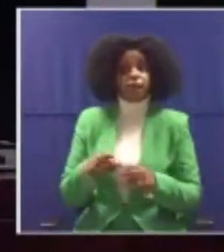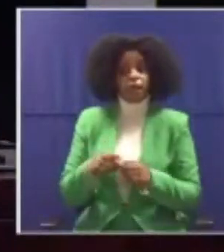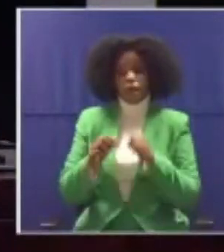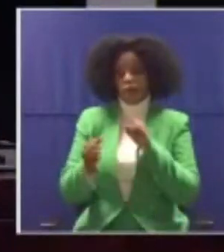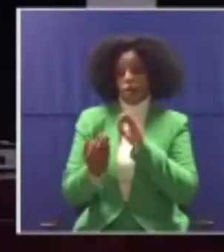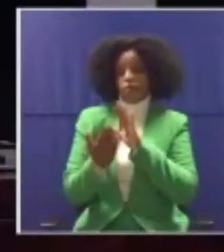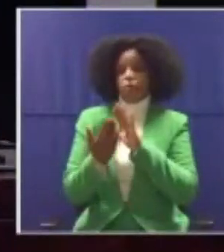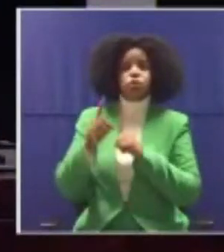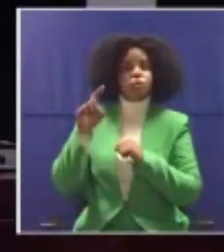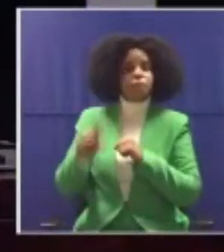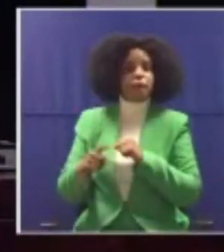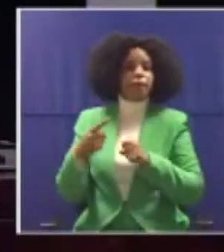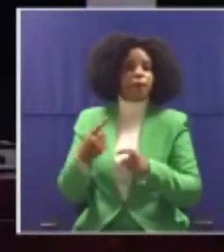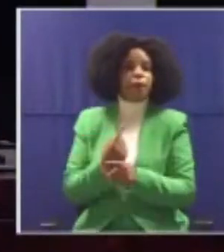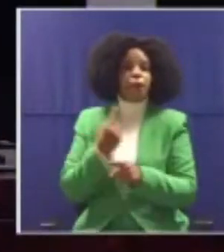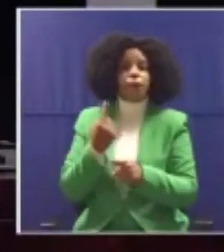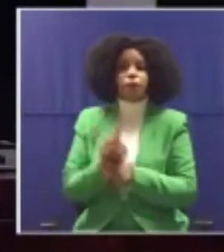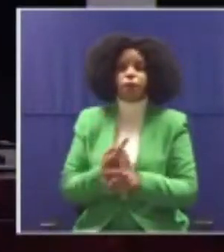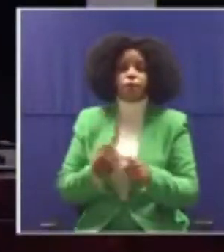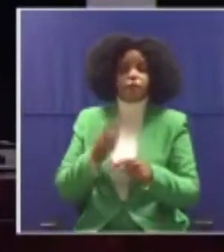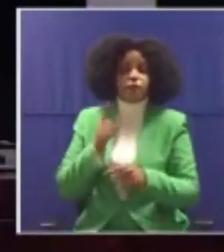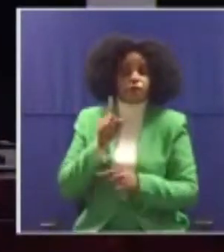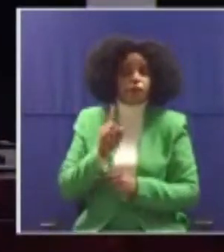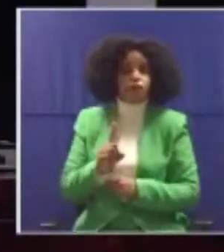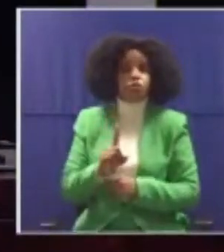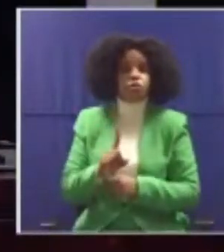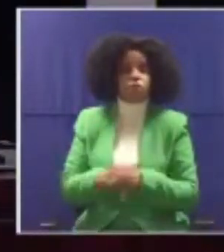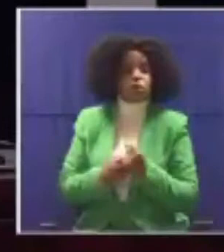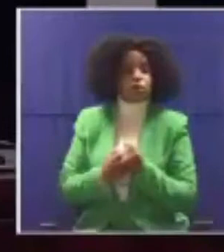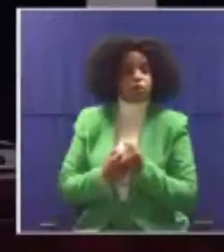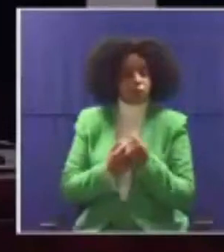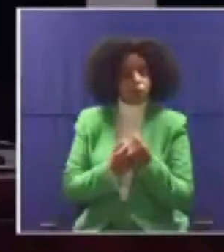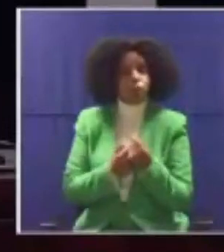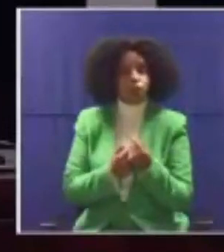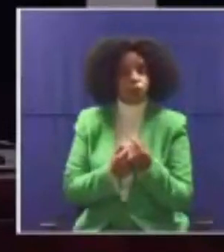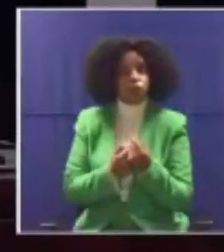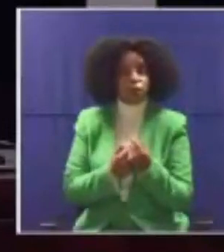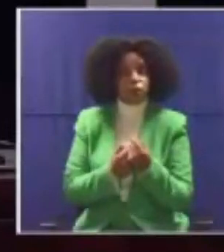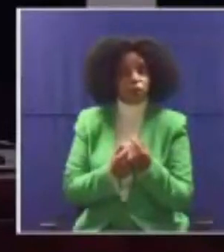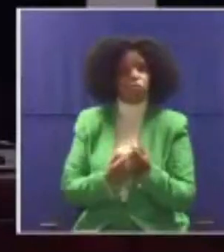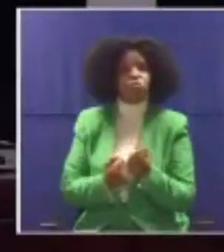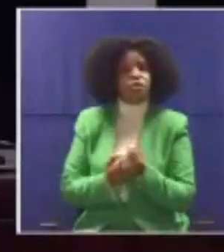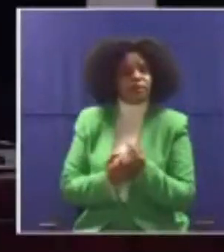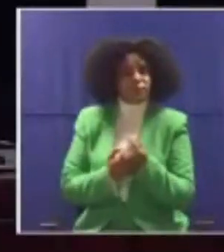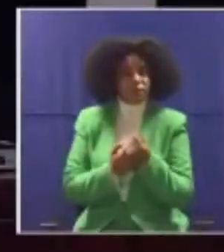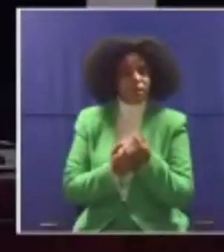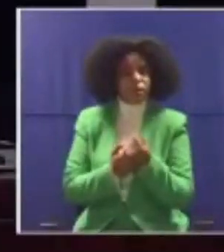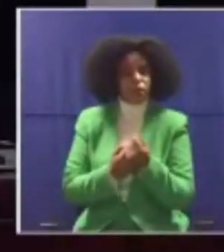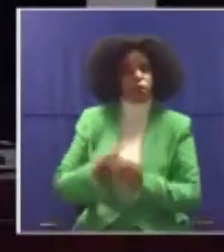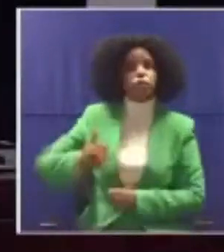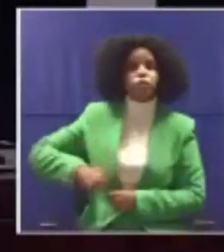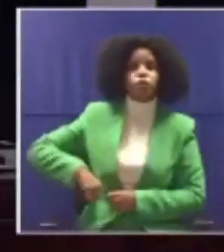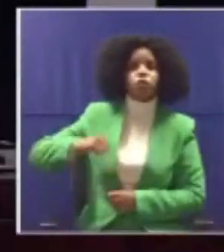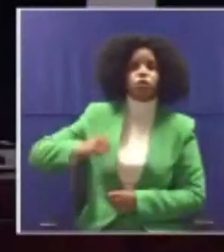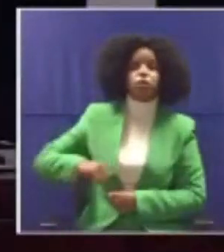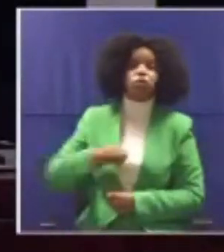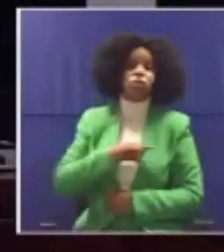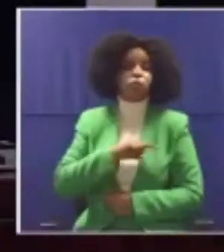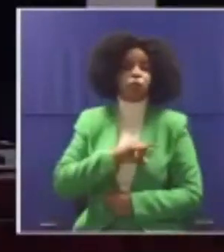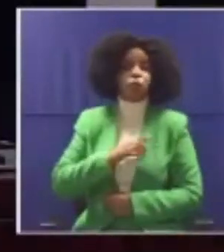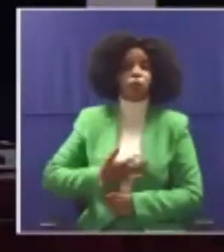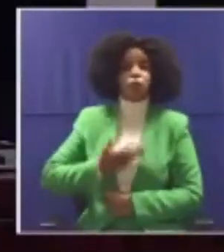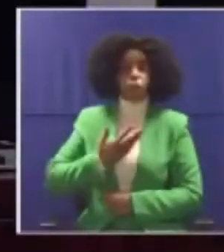support first. And support municipalities to be able to succeed.